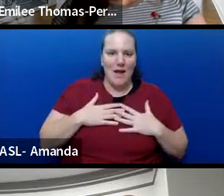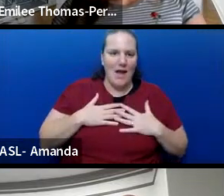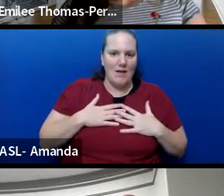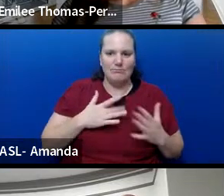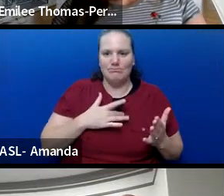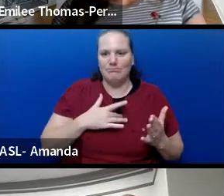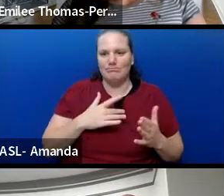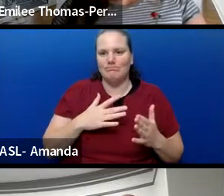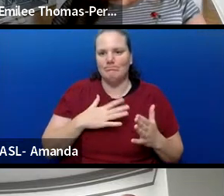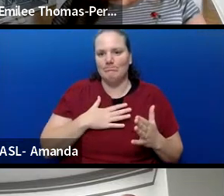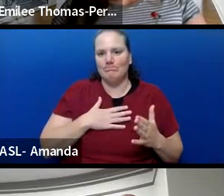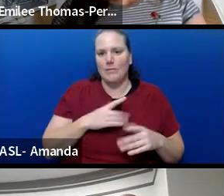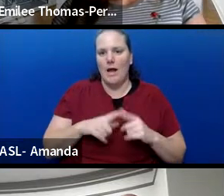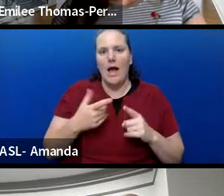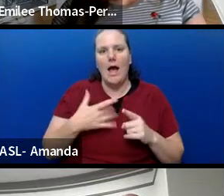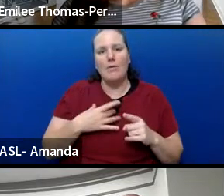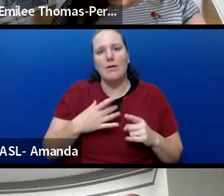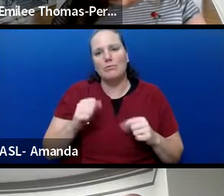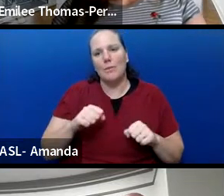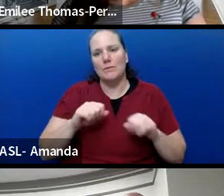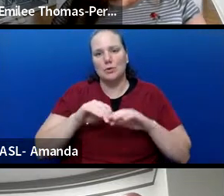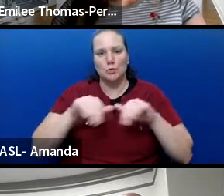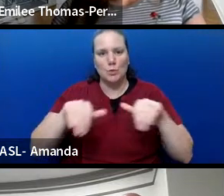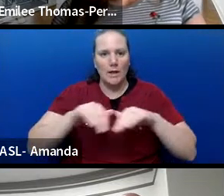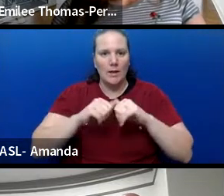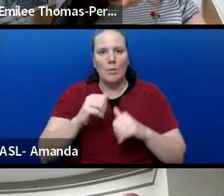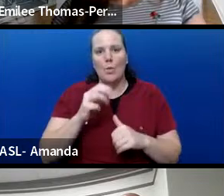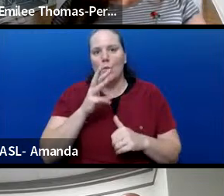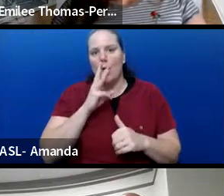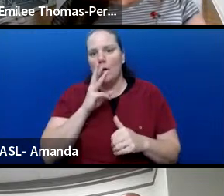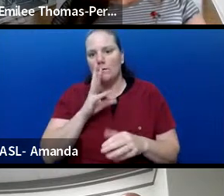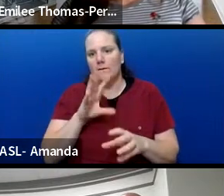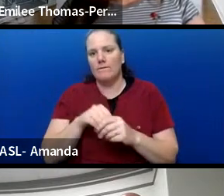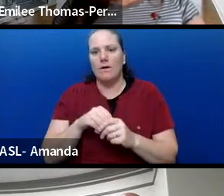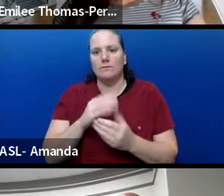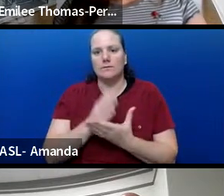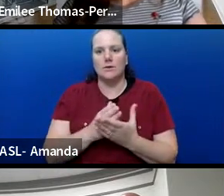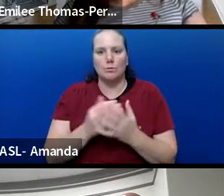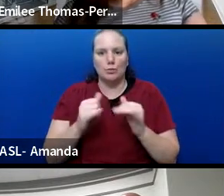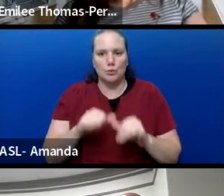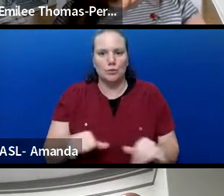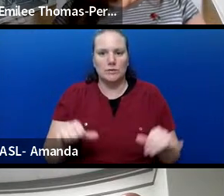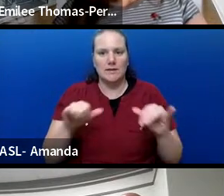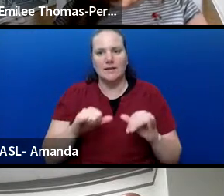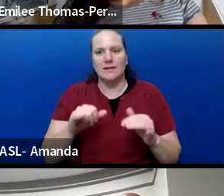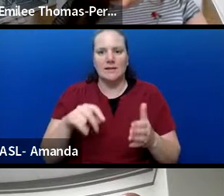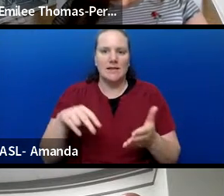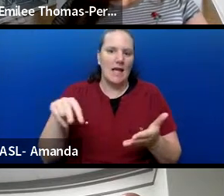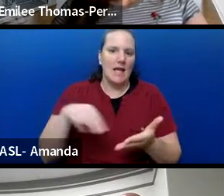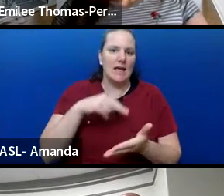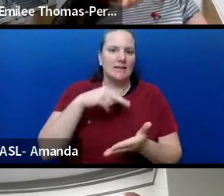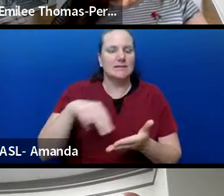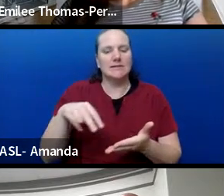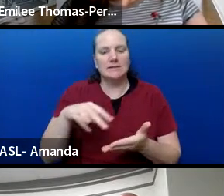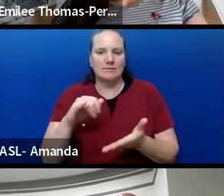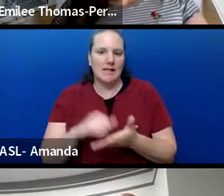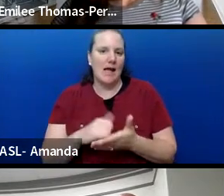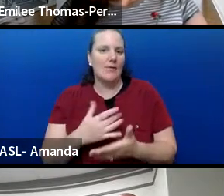synchronized swimming. I love swimming, water, and there seems to be some routine kind of dancing to it, which I would enjoy as well.